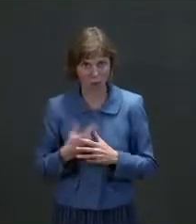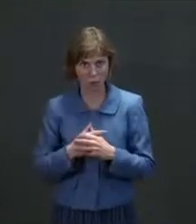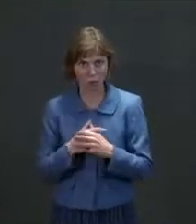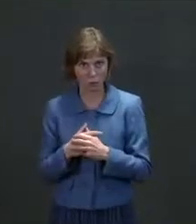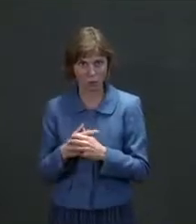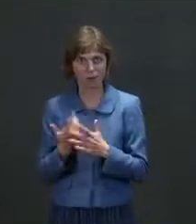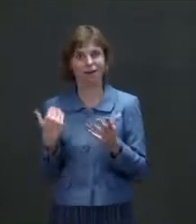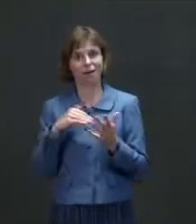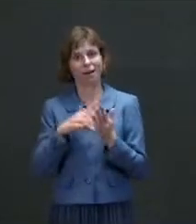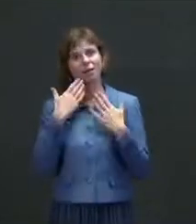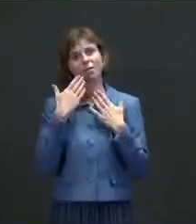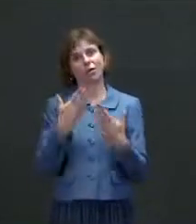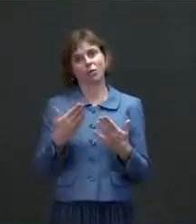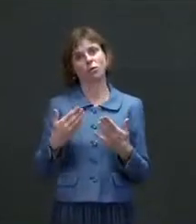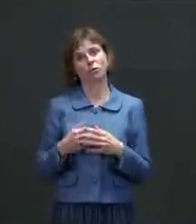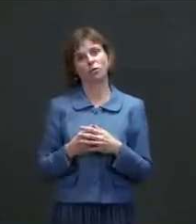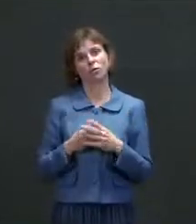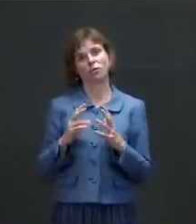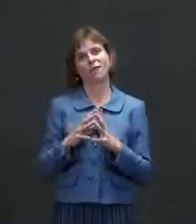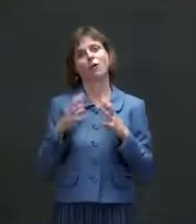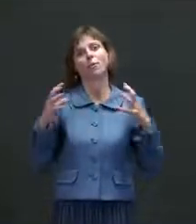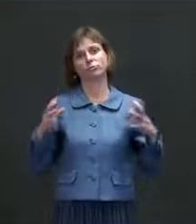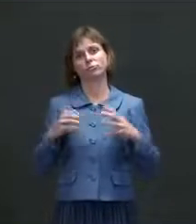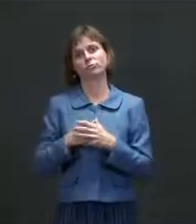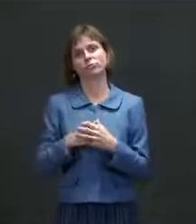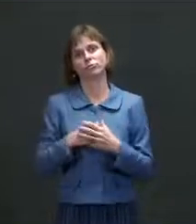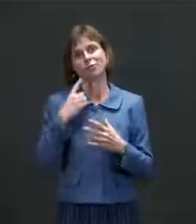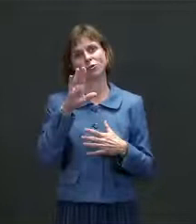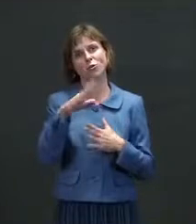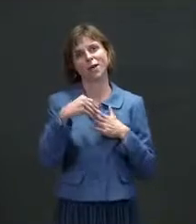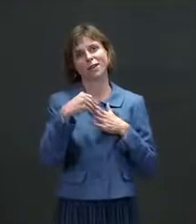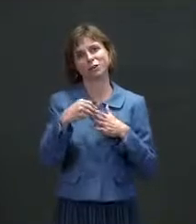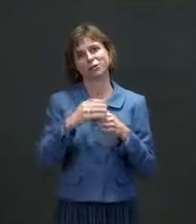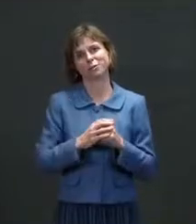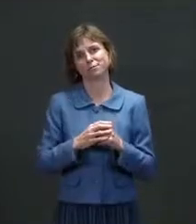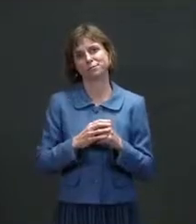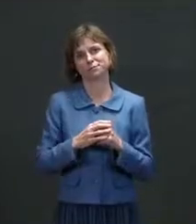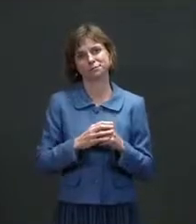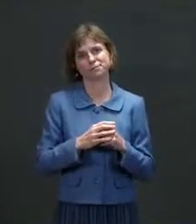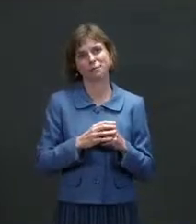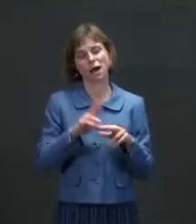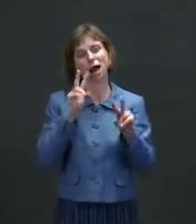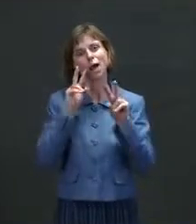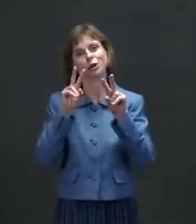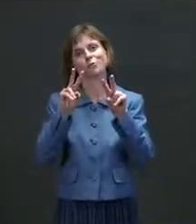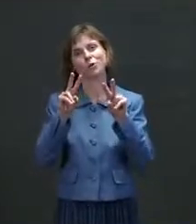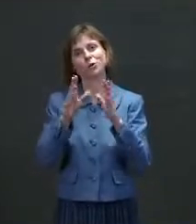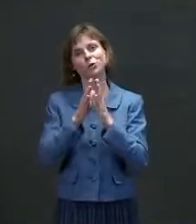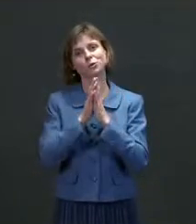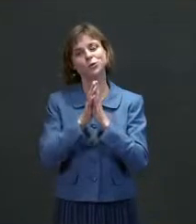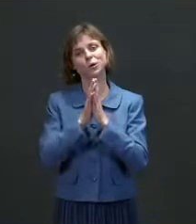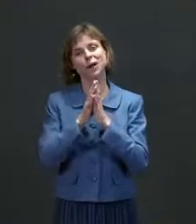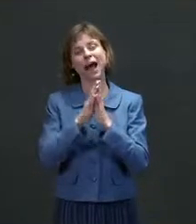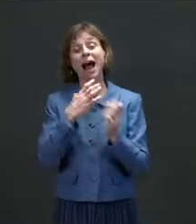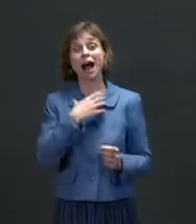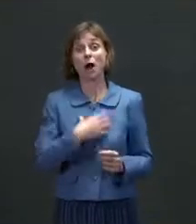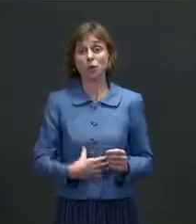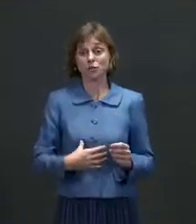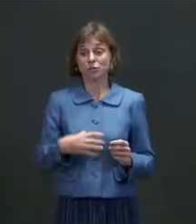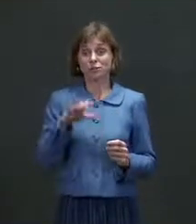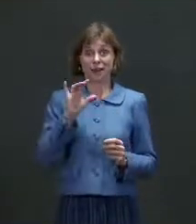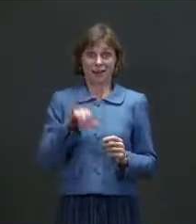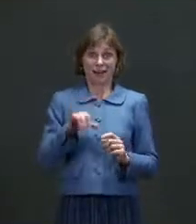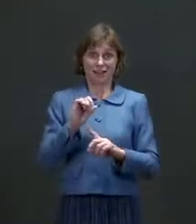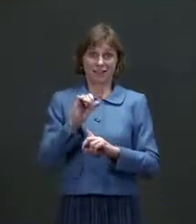want to thank you very, very much for your leadership and look forward to, I wish we were in a situation, it sounds,